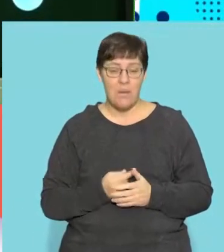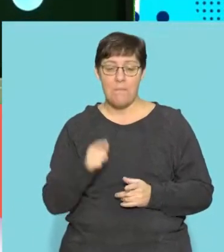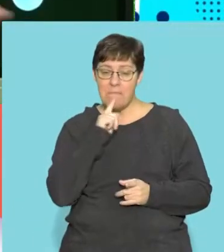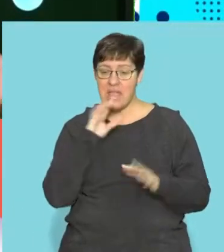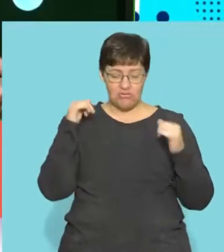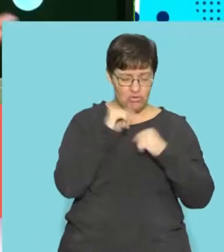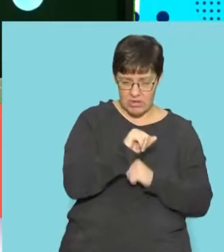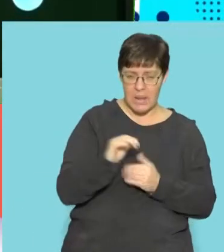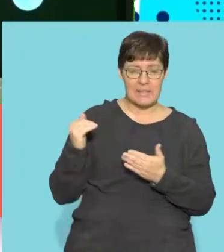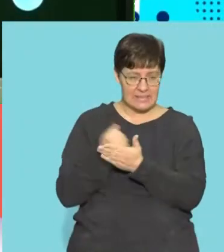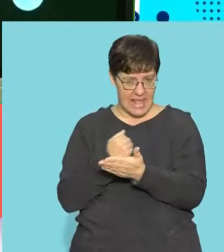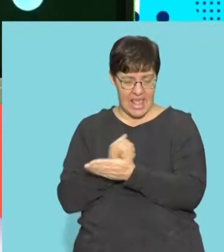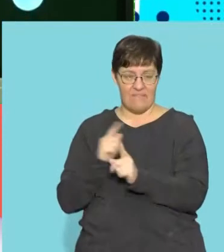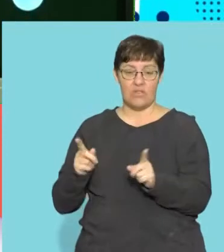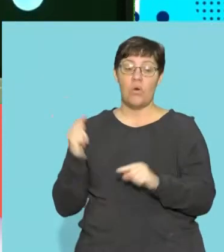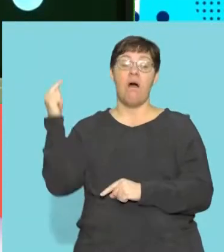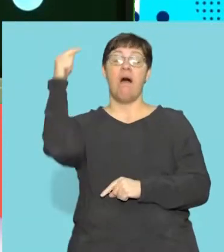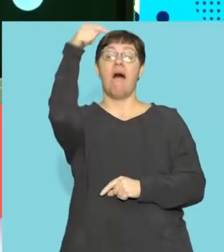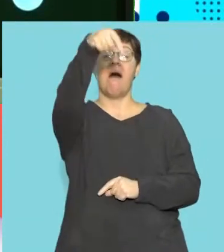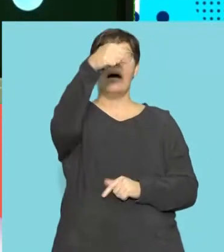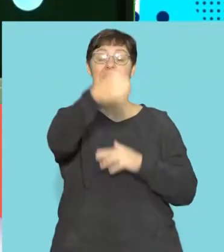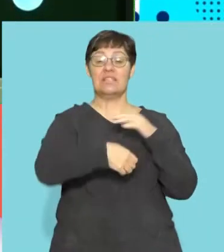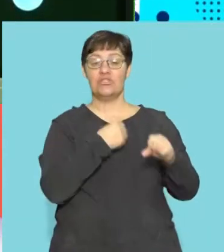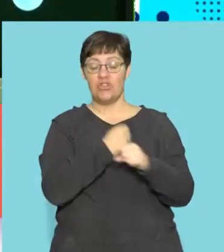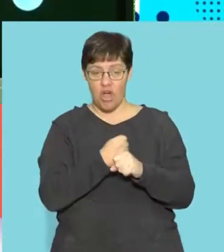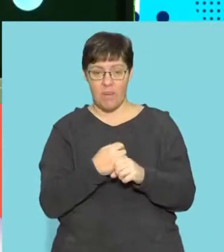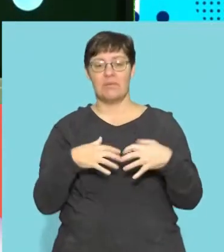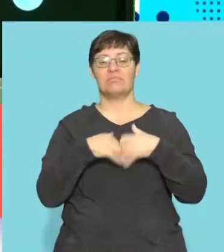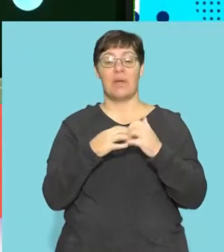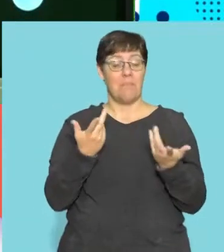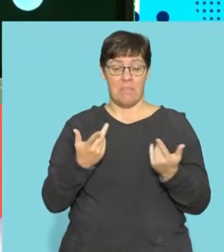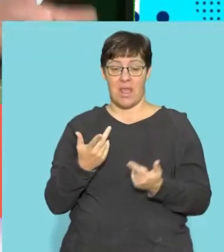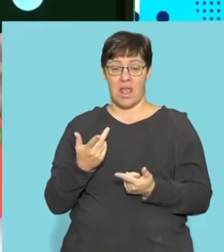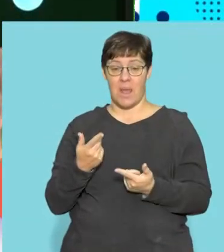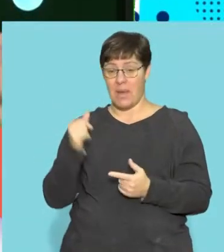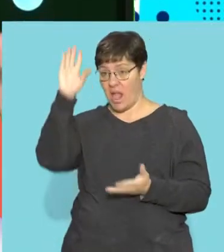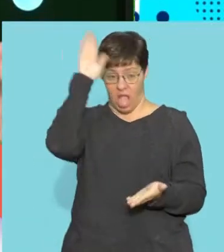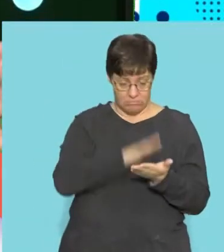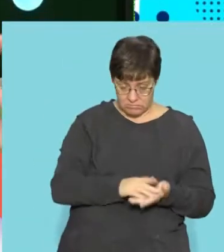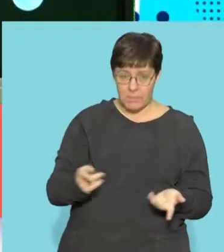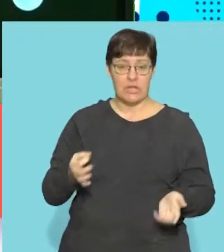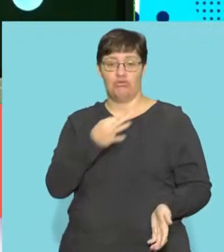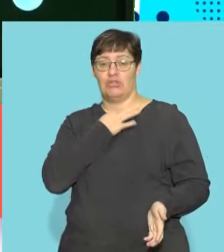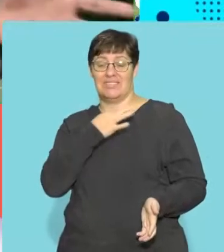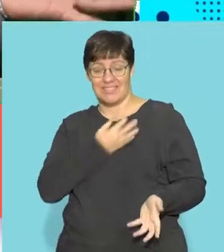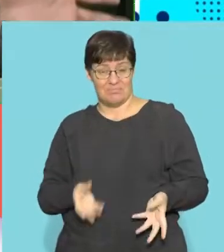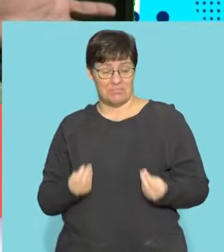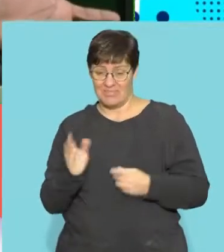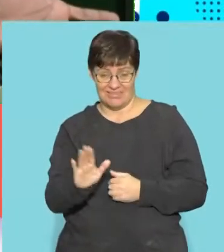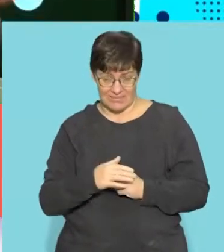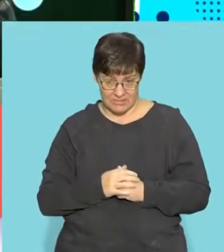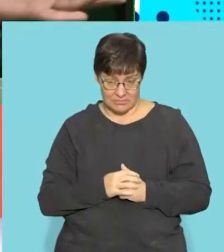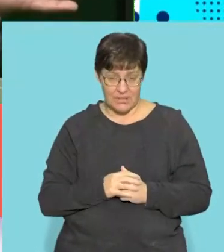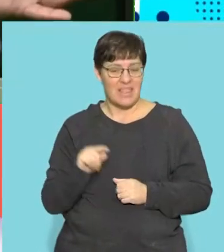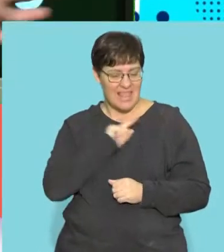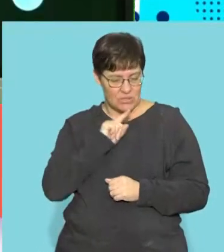new truck. No, we must be strategic so that we don't then put the company at risk by using all the money that we